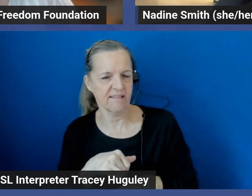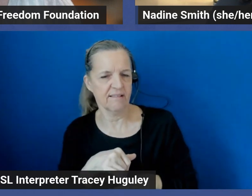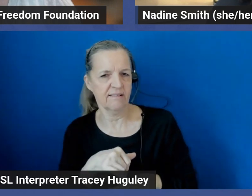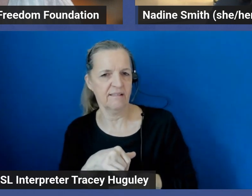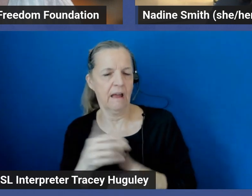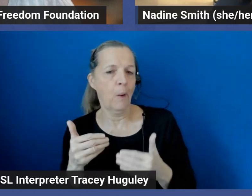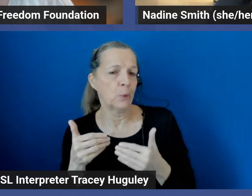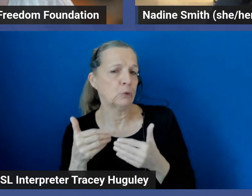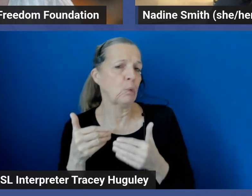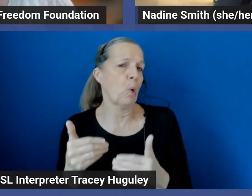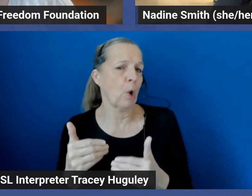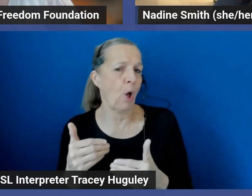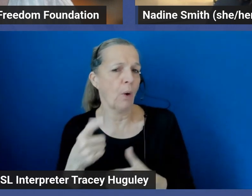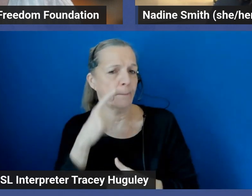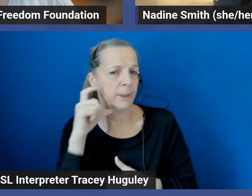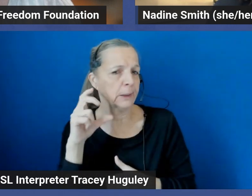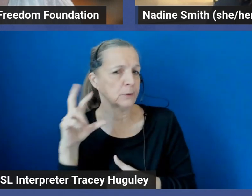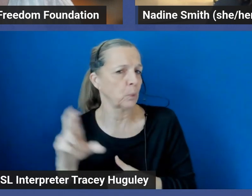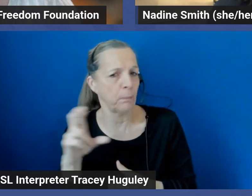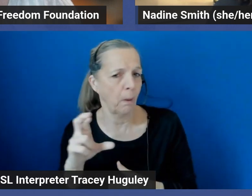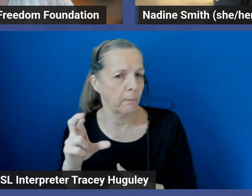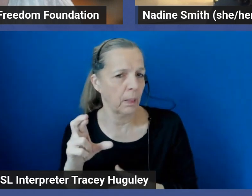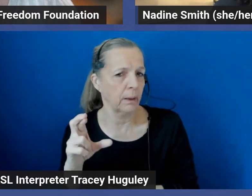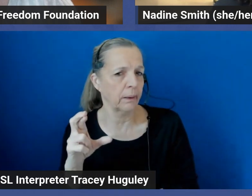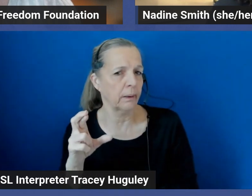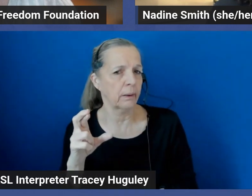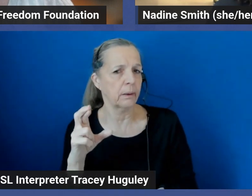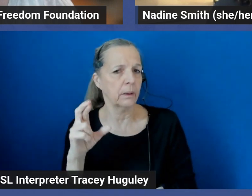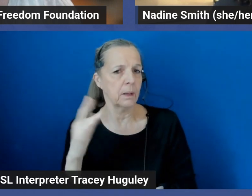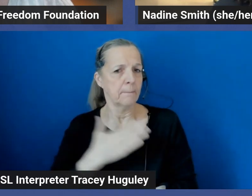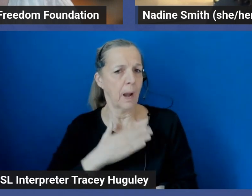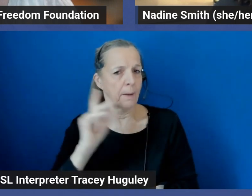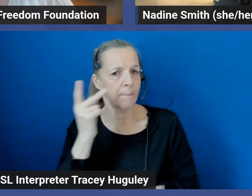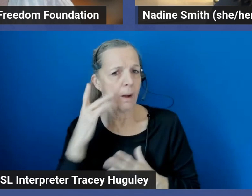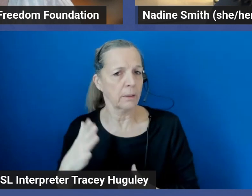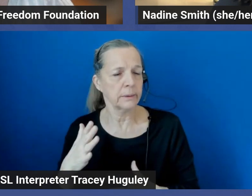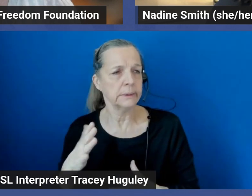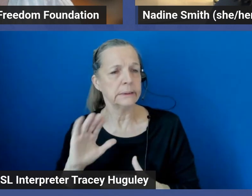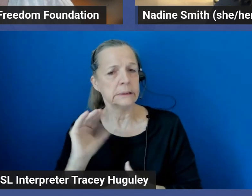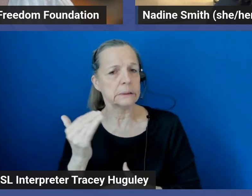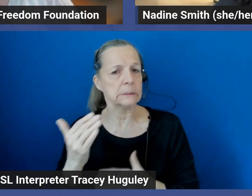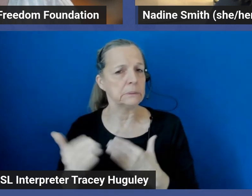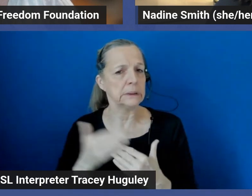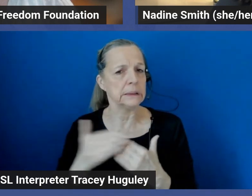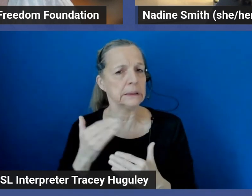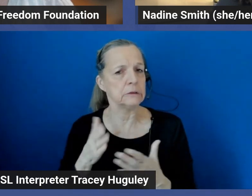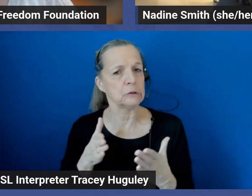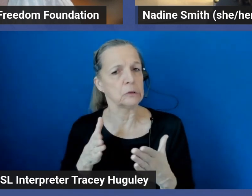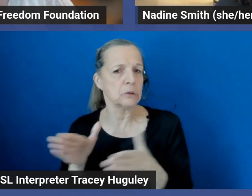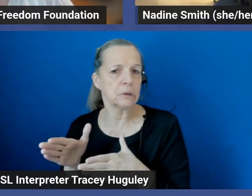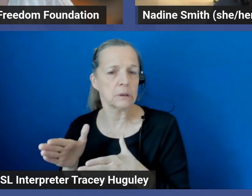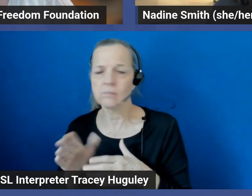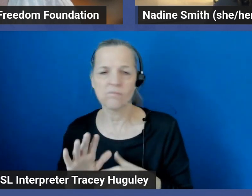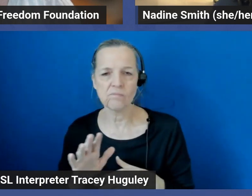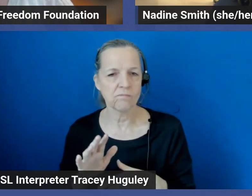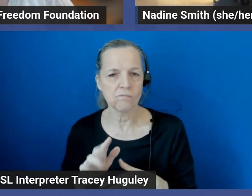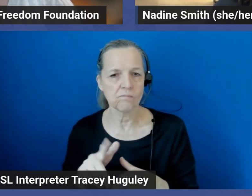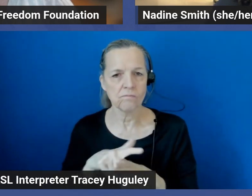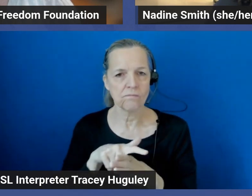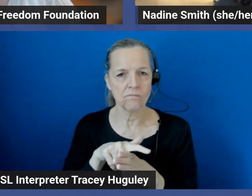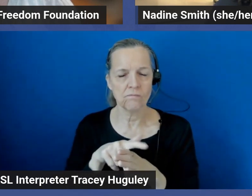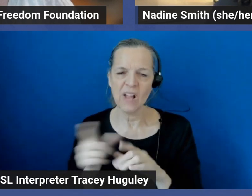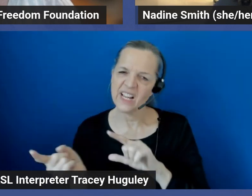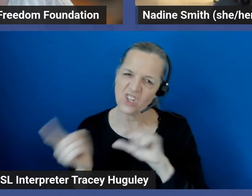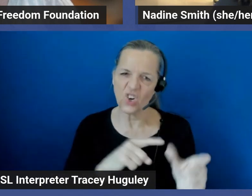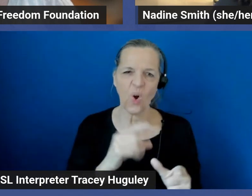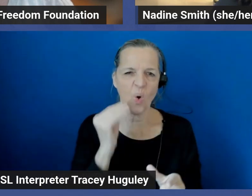because my party is, it was easier. It was the path of least resistance to capitulate, but I got to go home